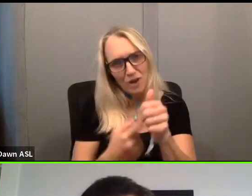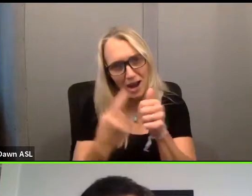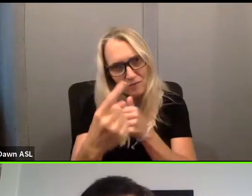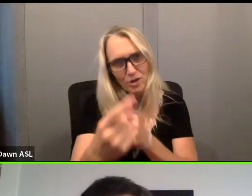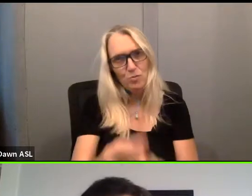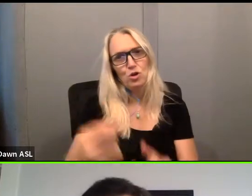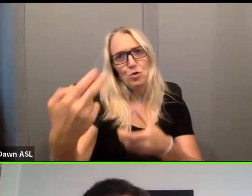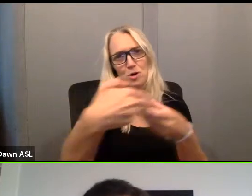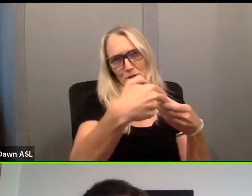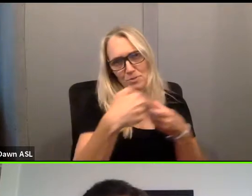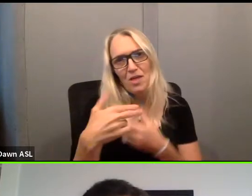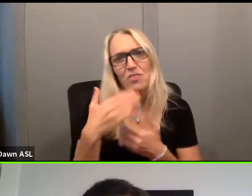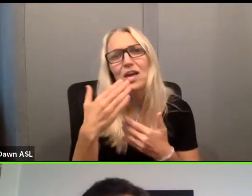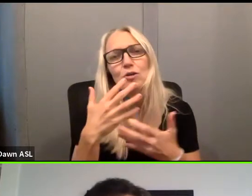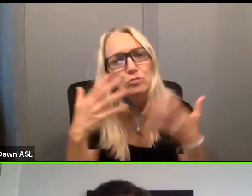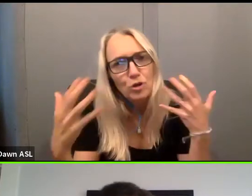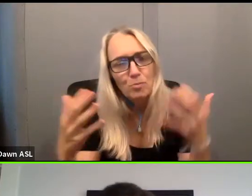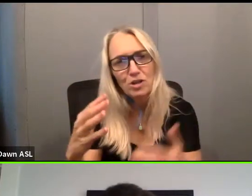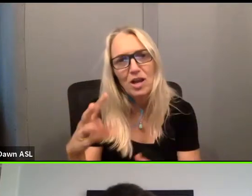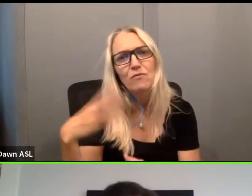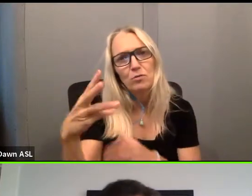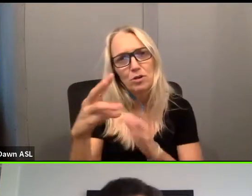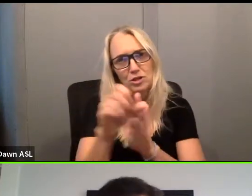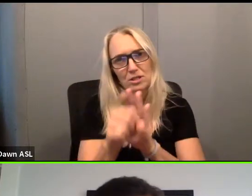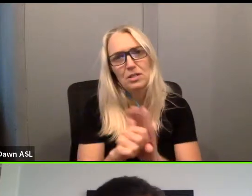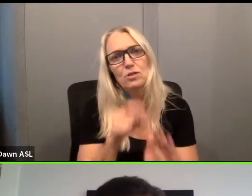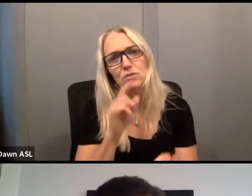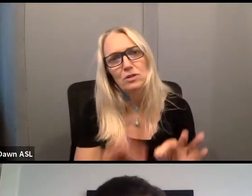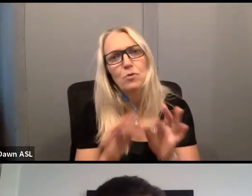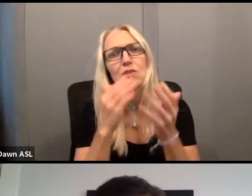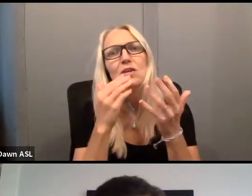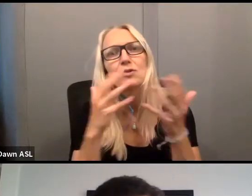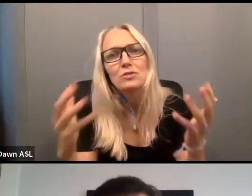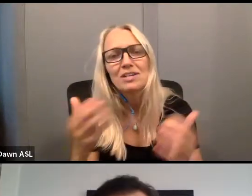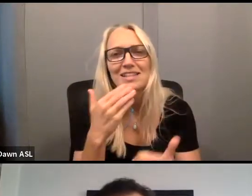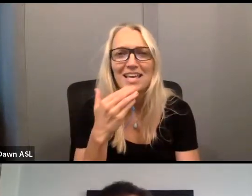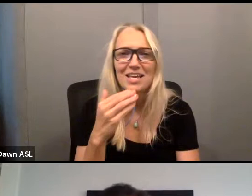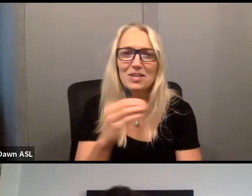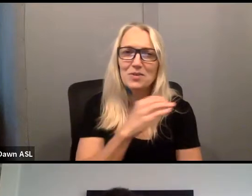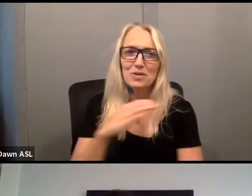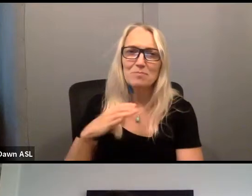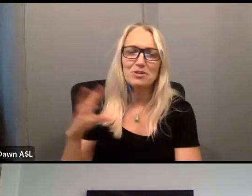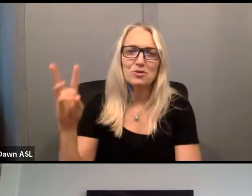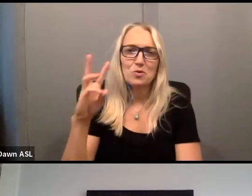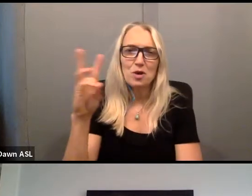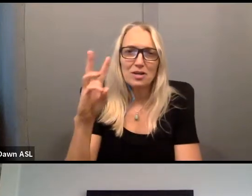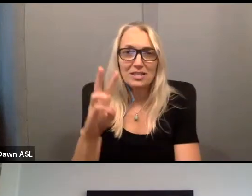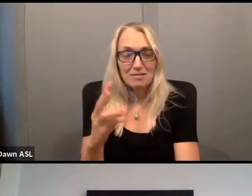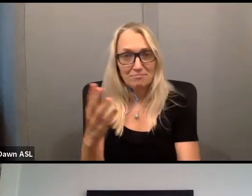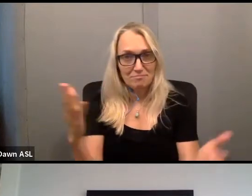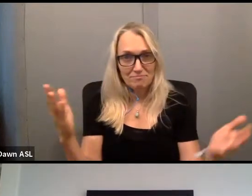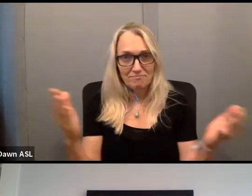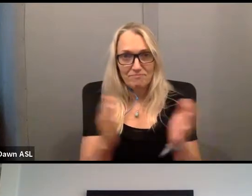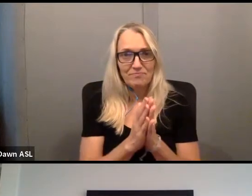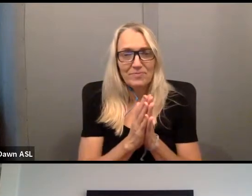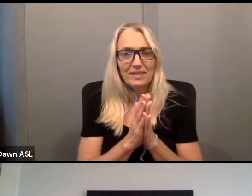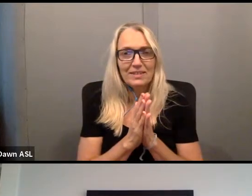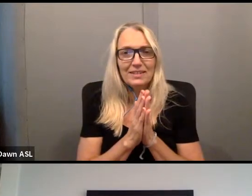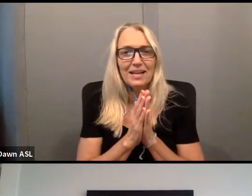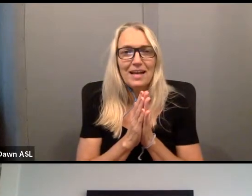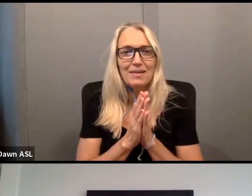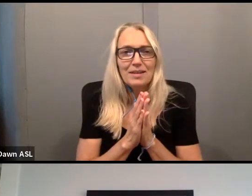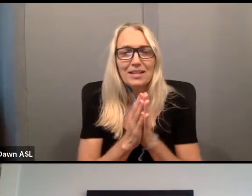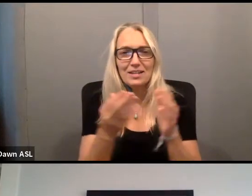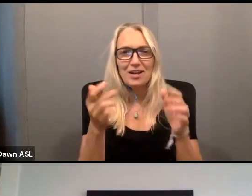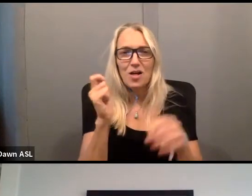elections in Washington State. So thank you for taking the time. Thank you, Commissioner Walkinshaw. And at this time, I'm going to call the